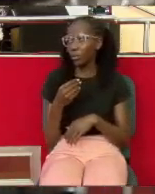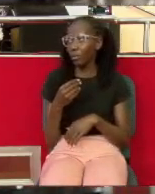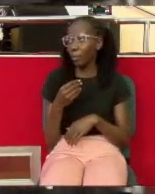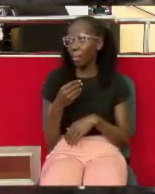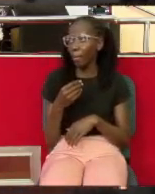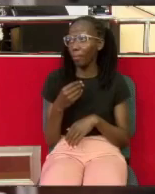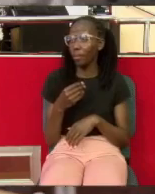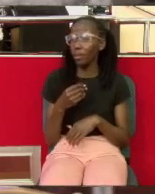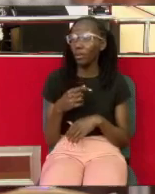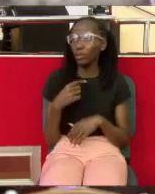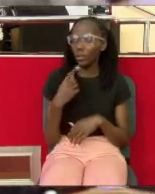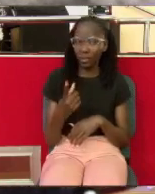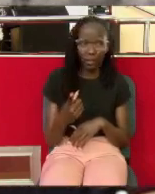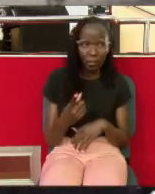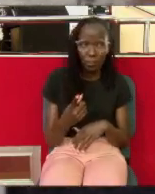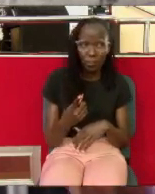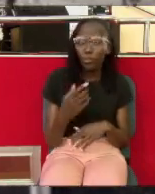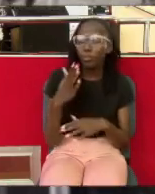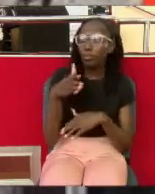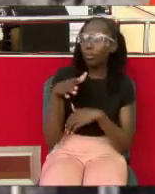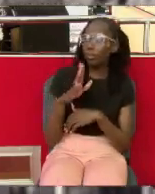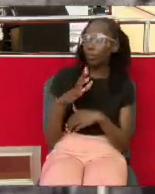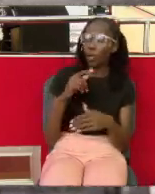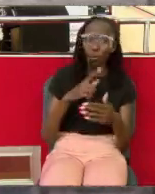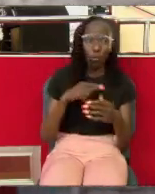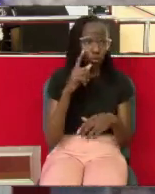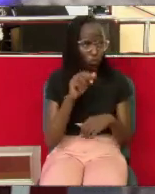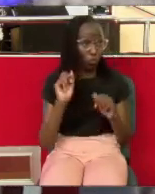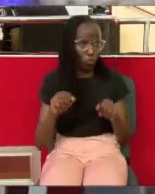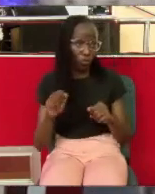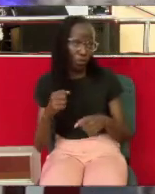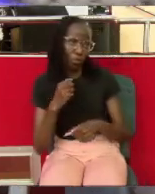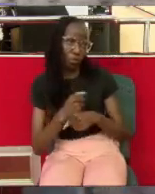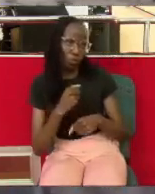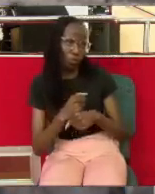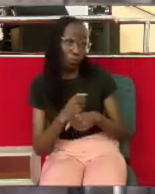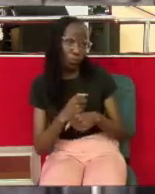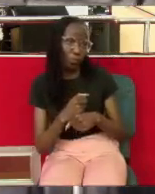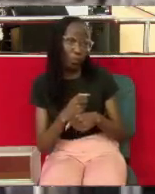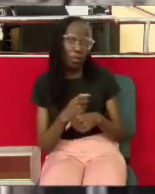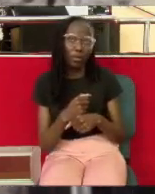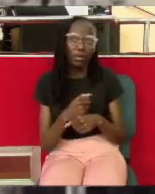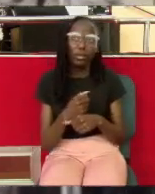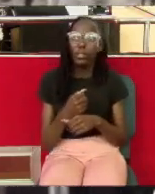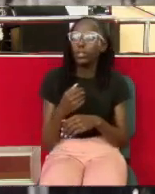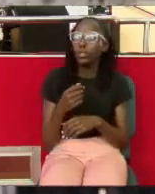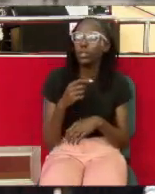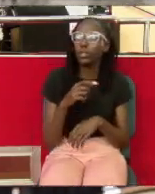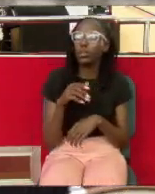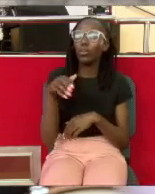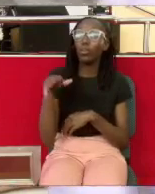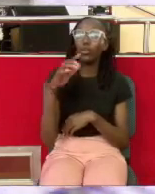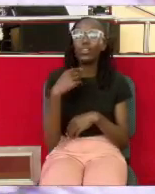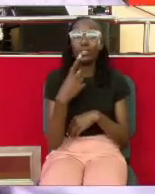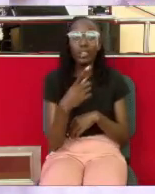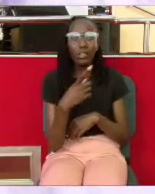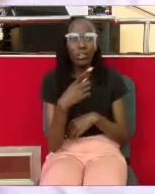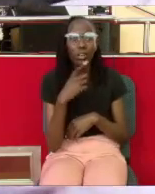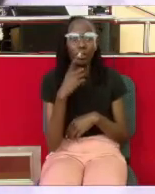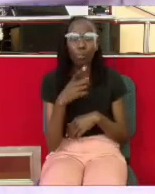things shall you do. If we follow Him, He says greater things shall you